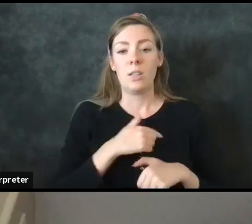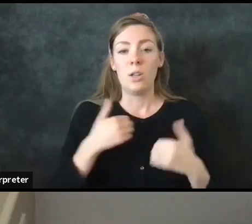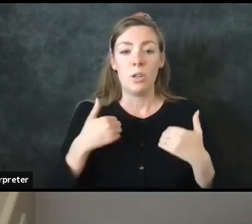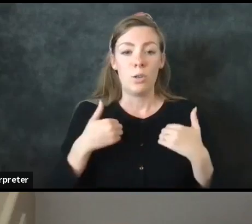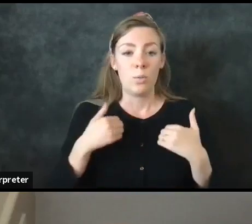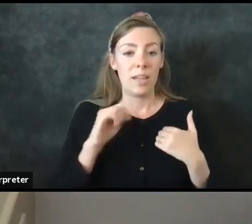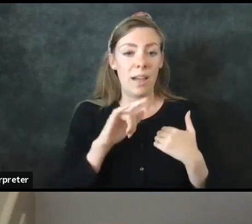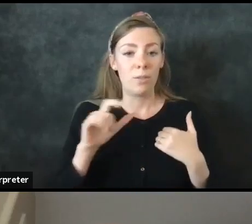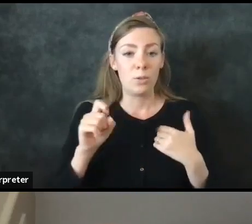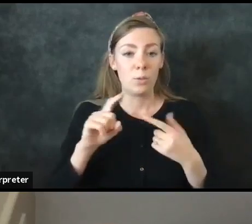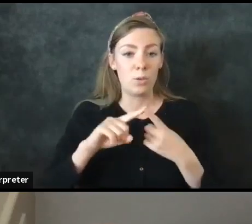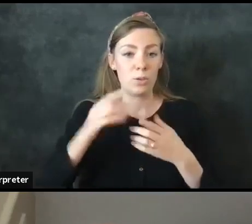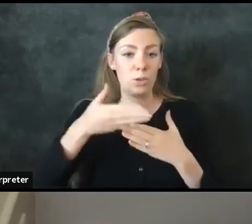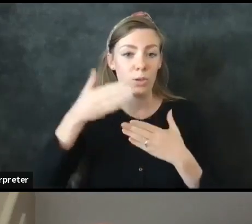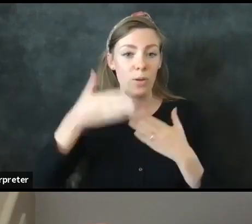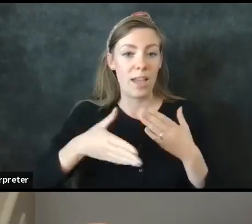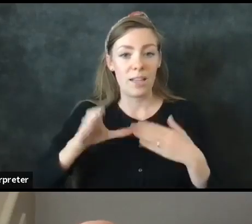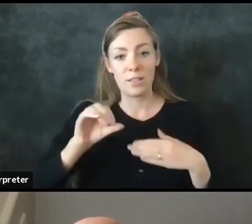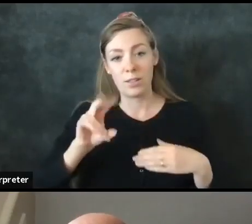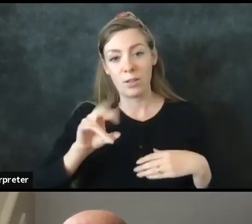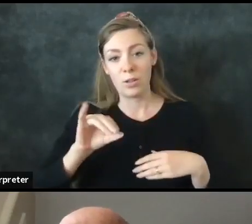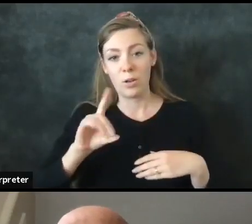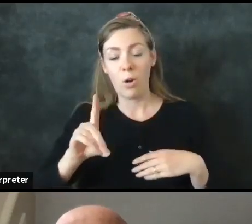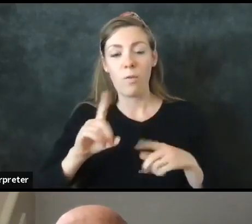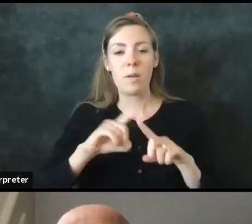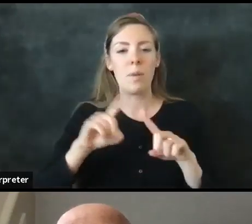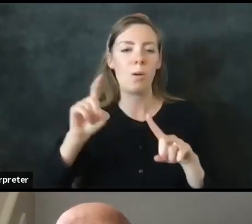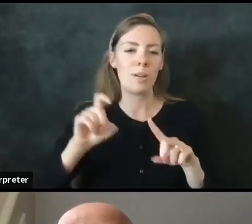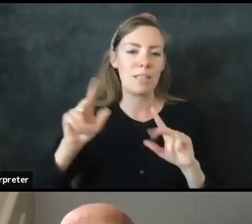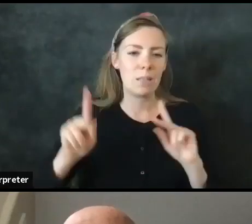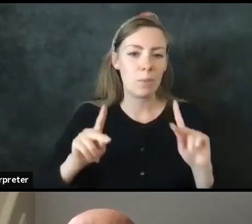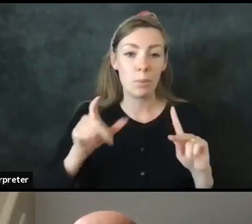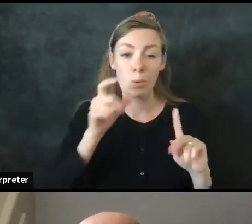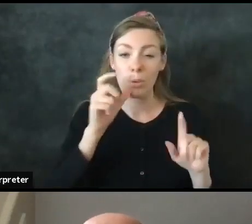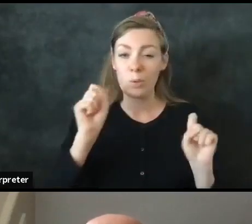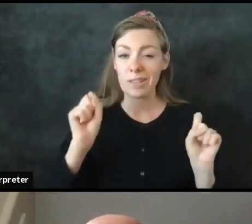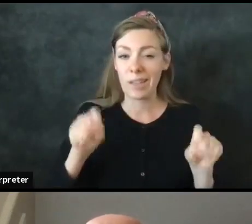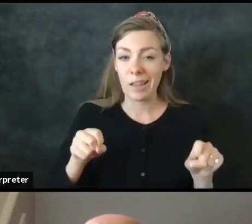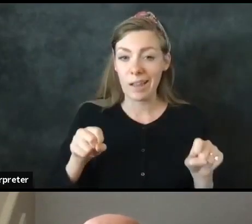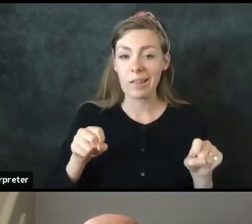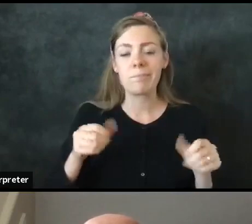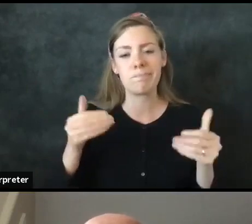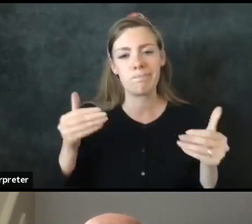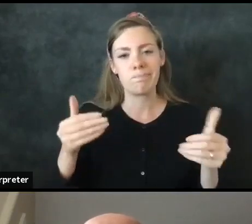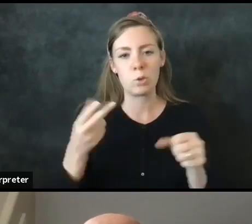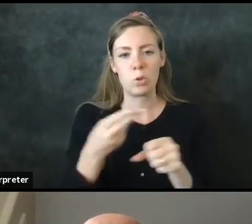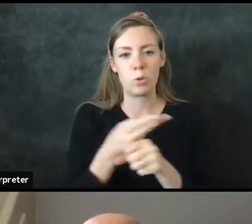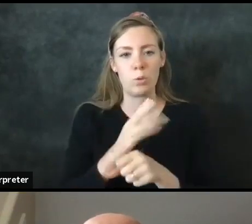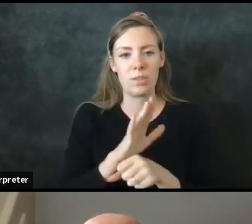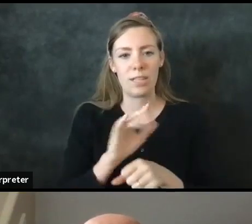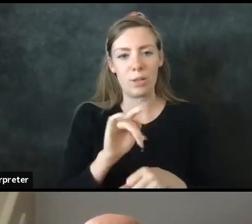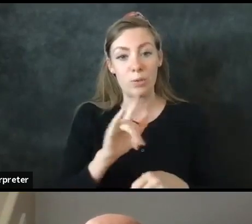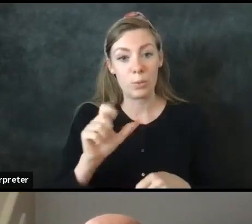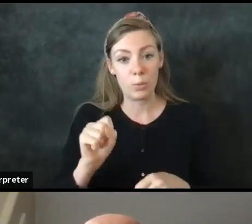end COVID. We just need everyone who is eligible to go and use those tools, get